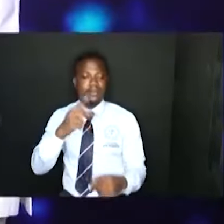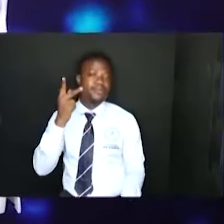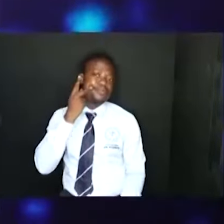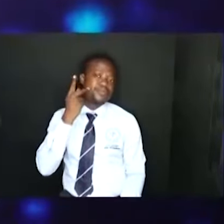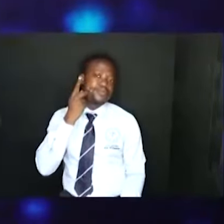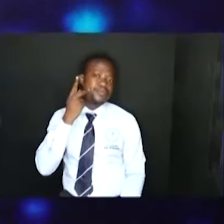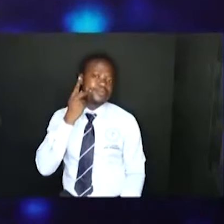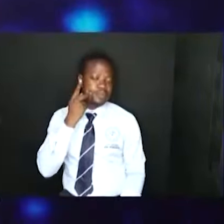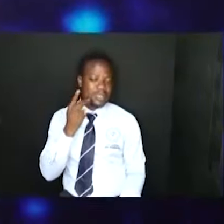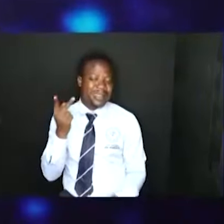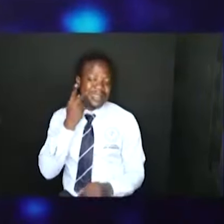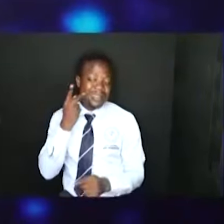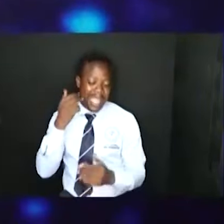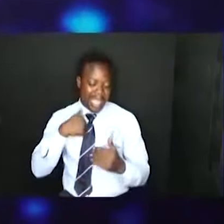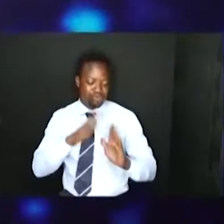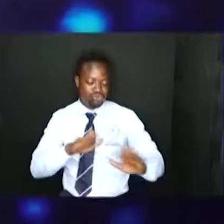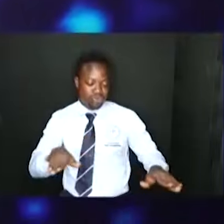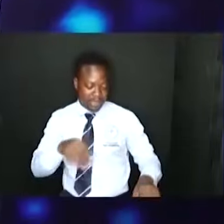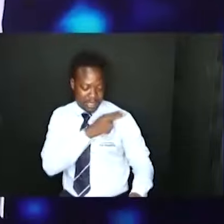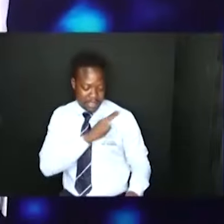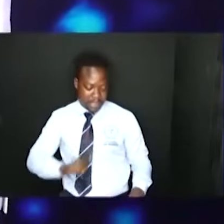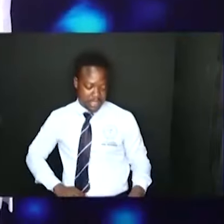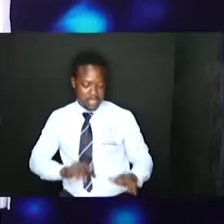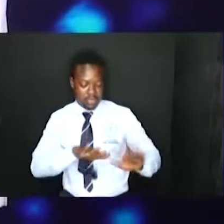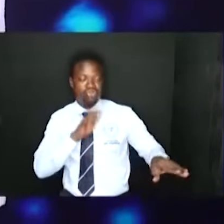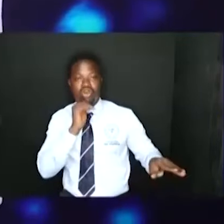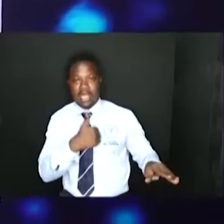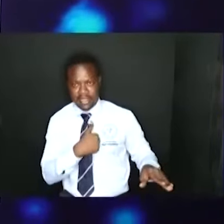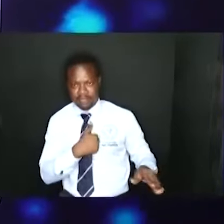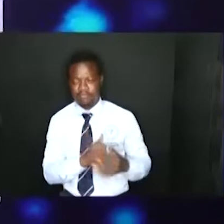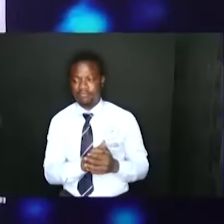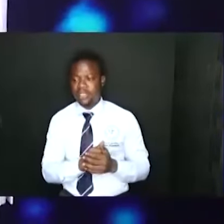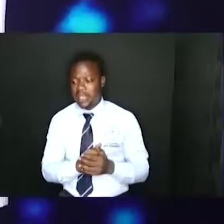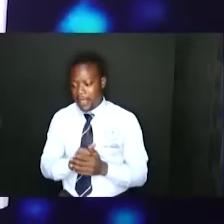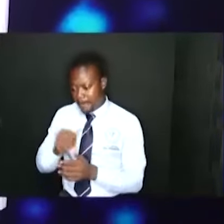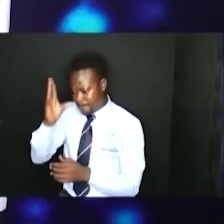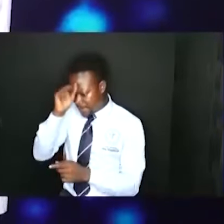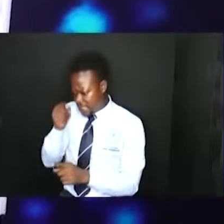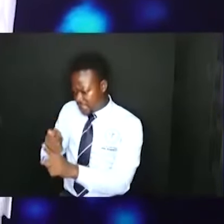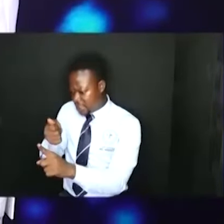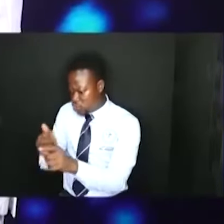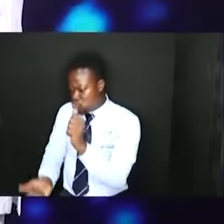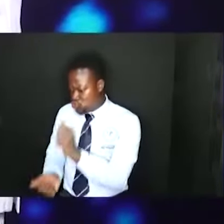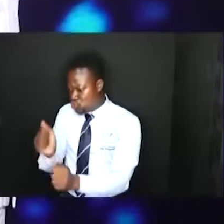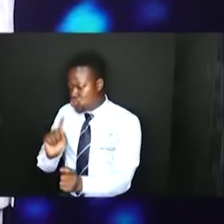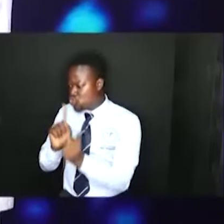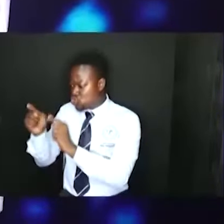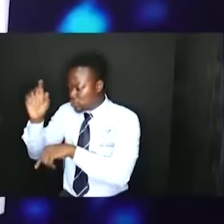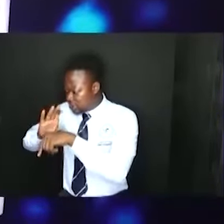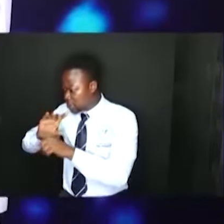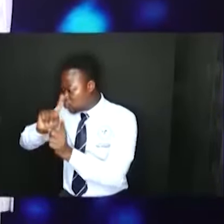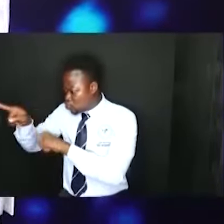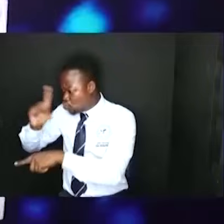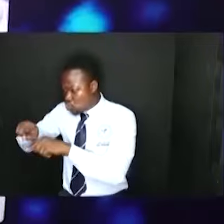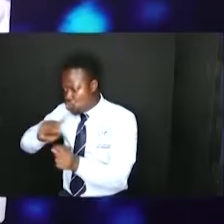The Bible says year after year, the man will go to worship in Shiloh. She will go with the two